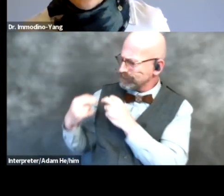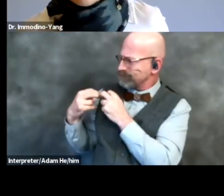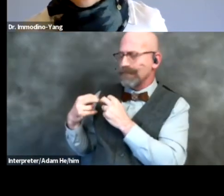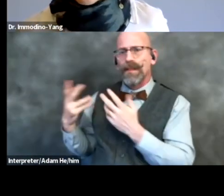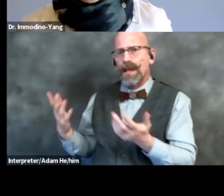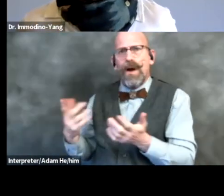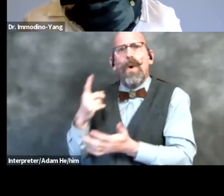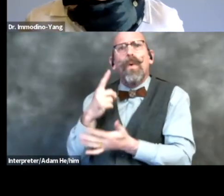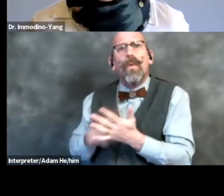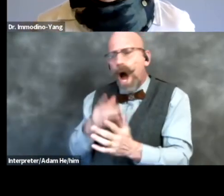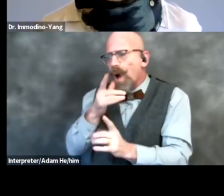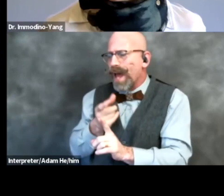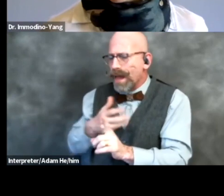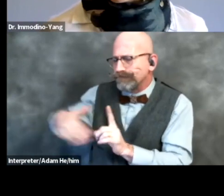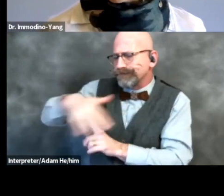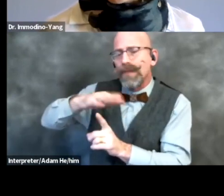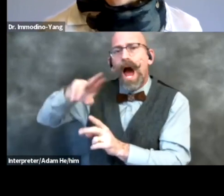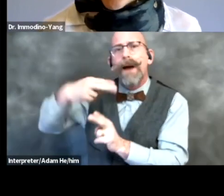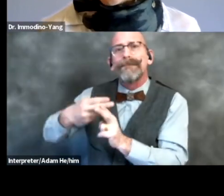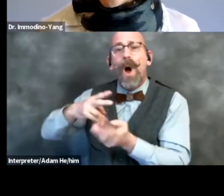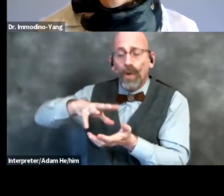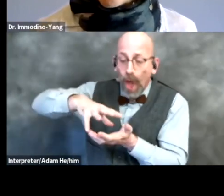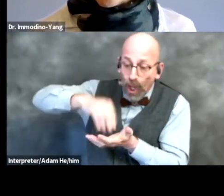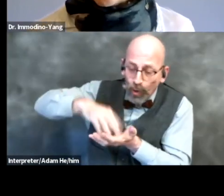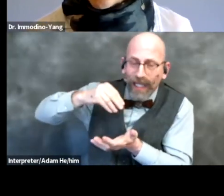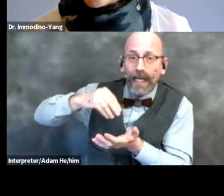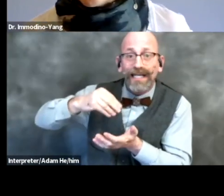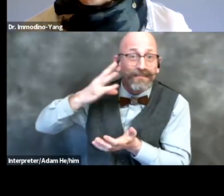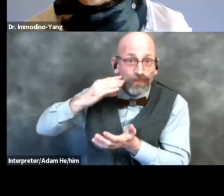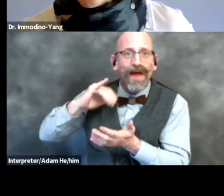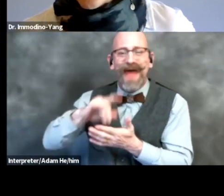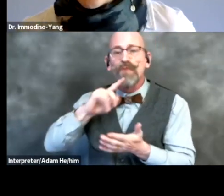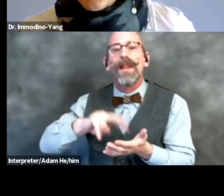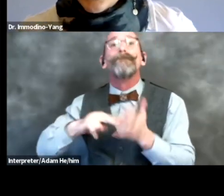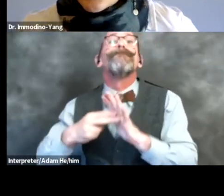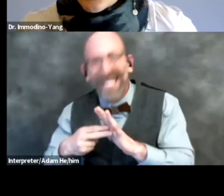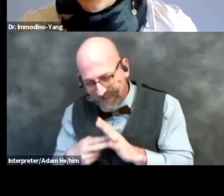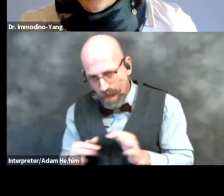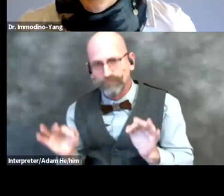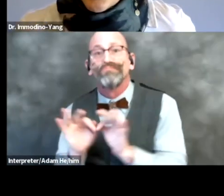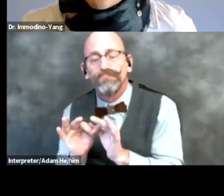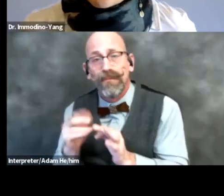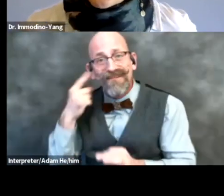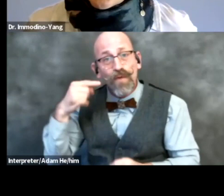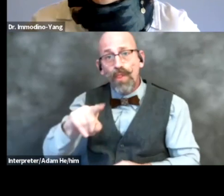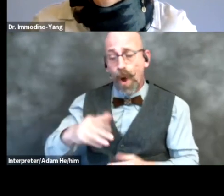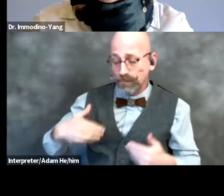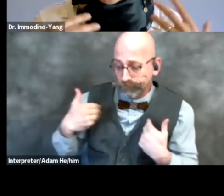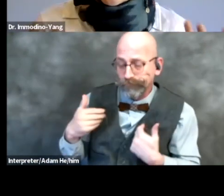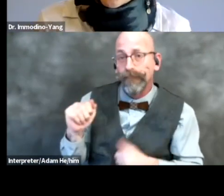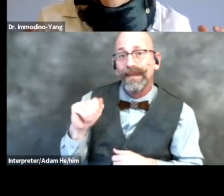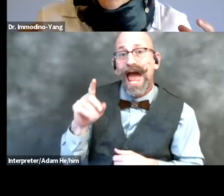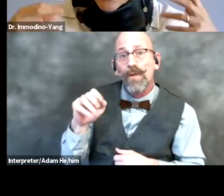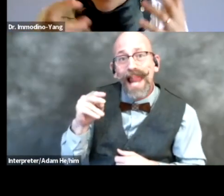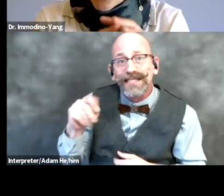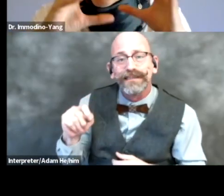experiences for young people, especially for adolescents, middle and high school kids? So I'm going